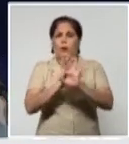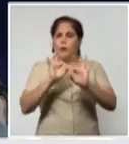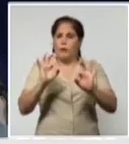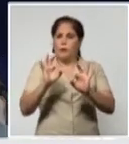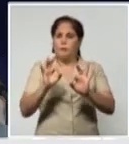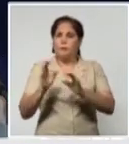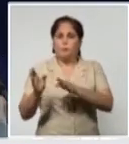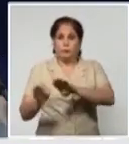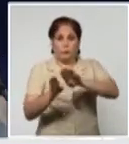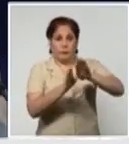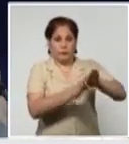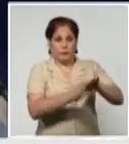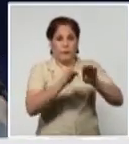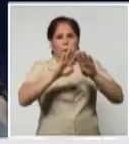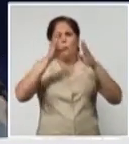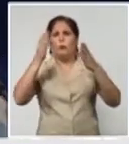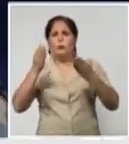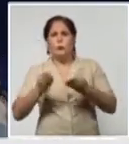In the world,